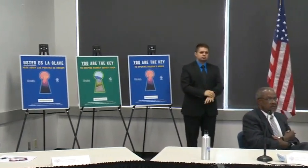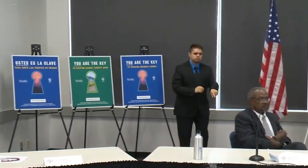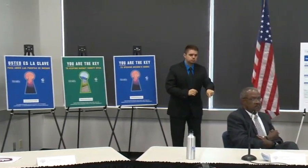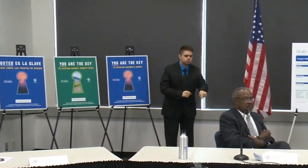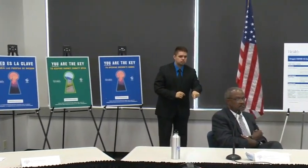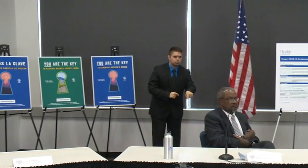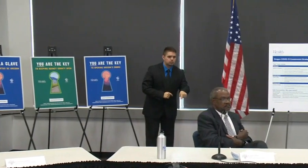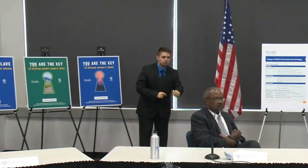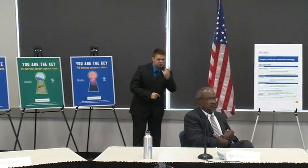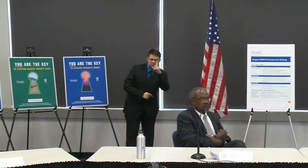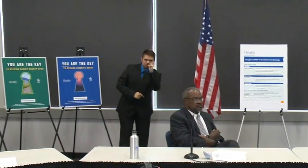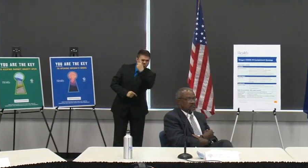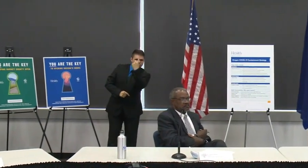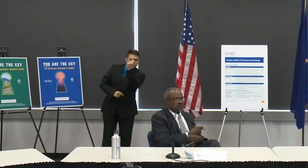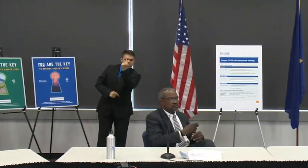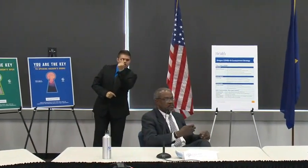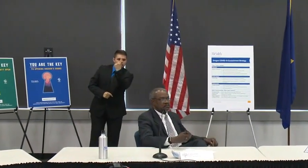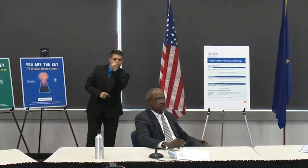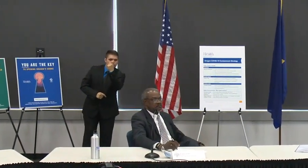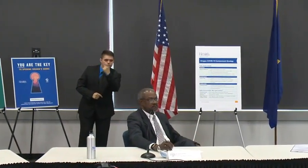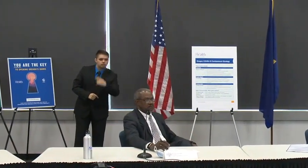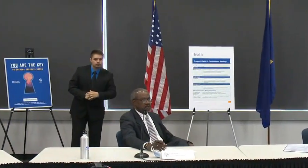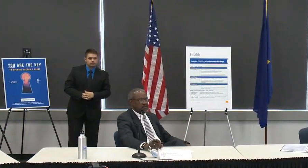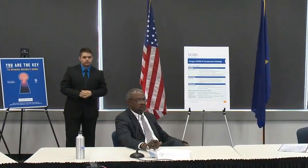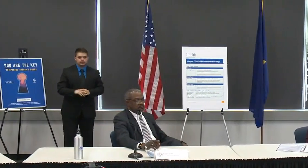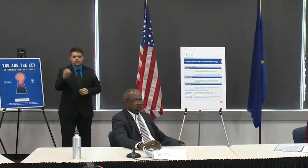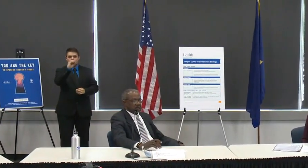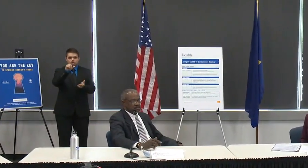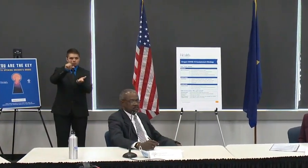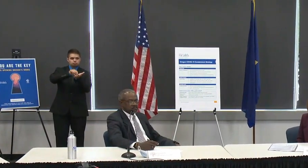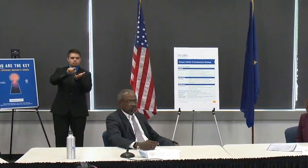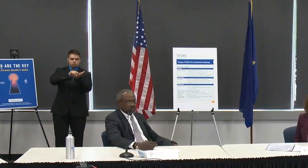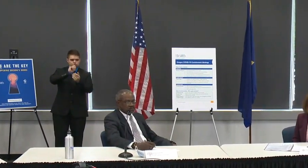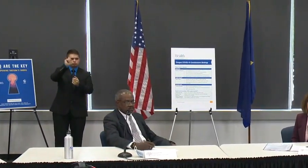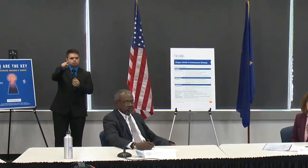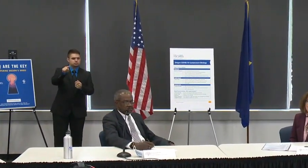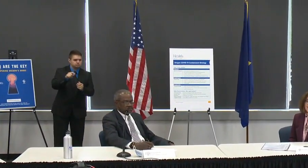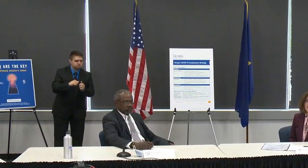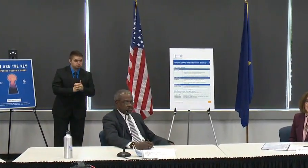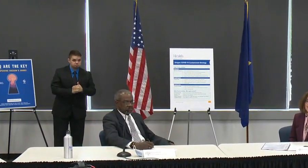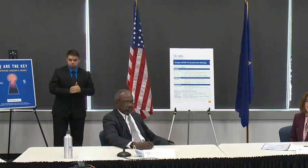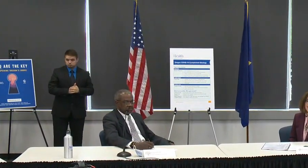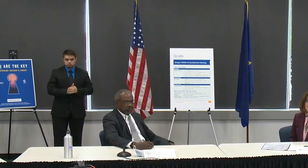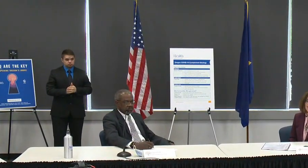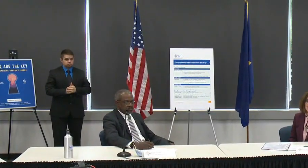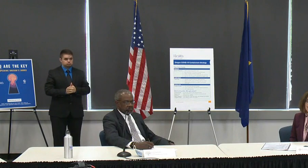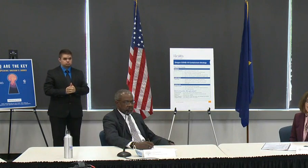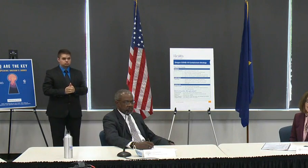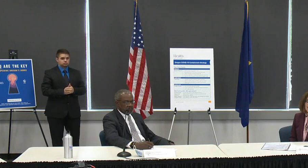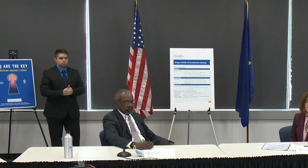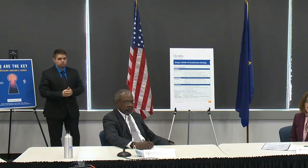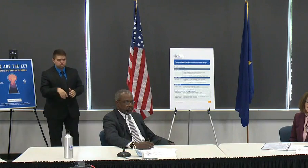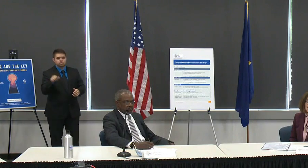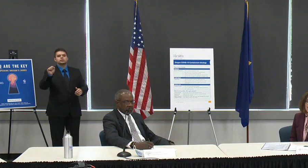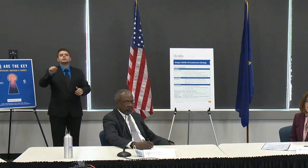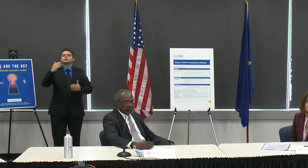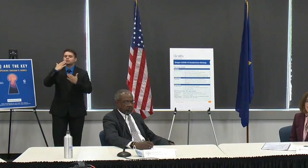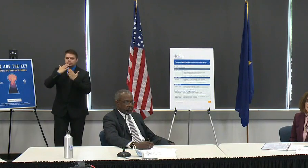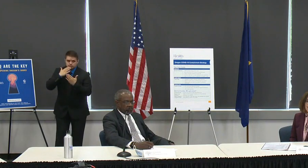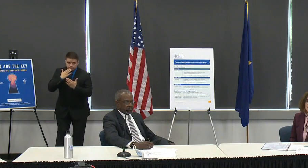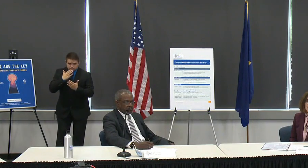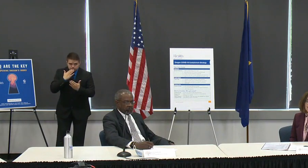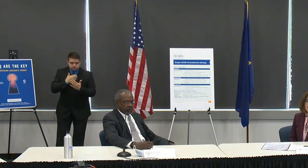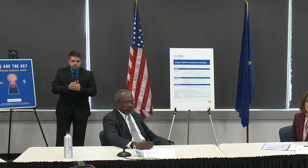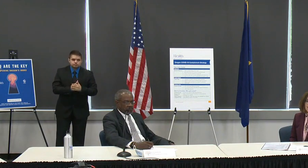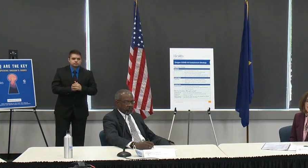uh we're going to go to the next step i mean green with the oregonian go ahead i mean hi yes thanks for taking my questions um it's about